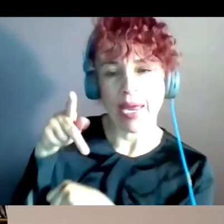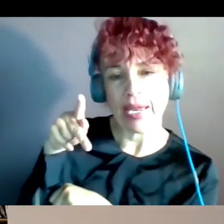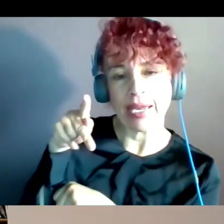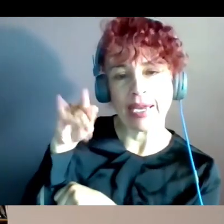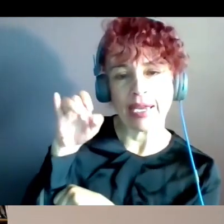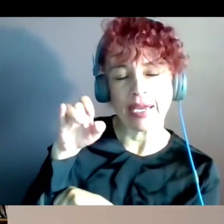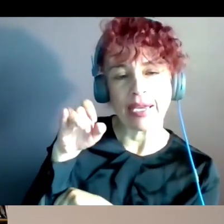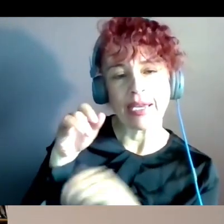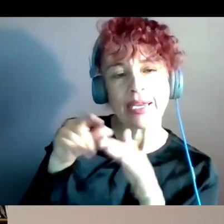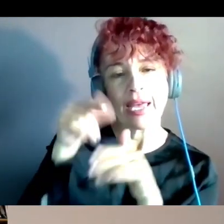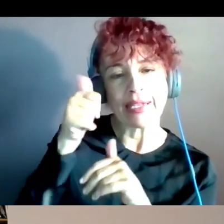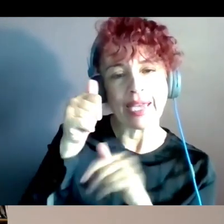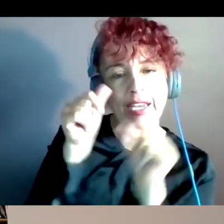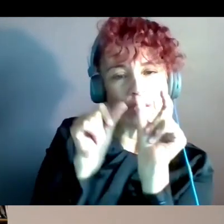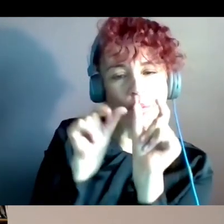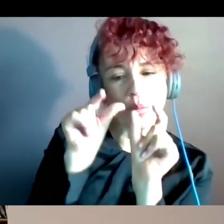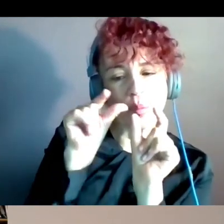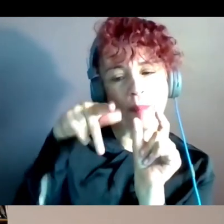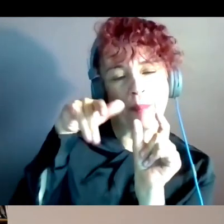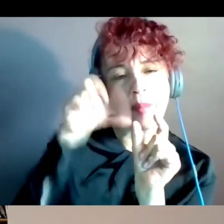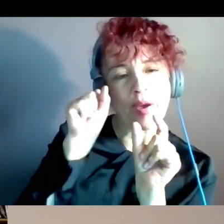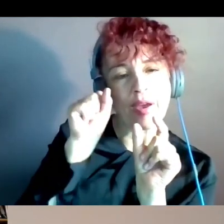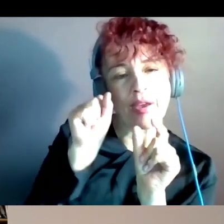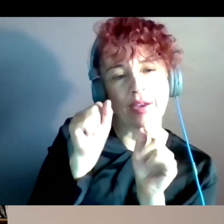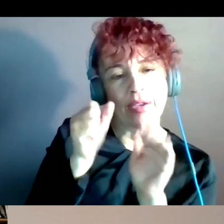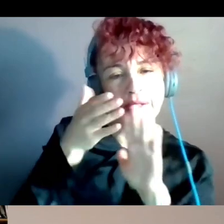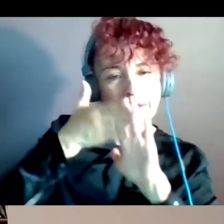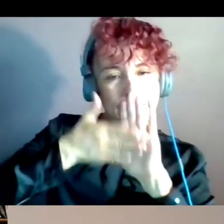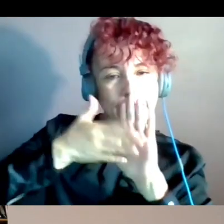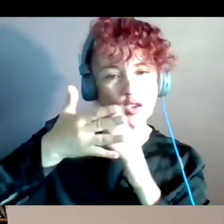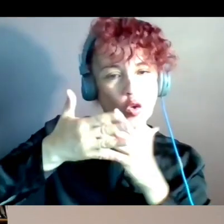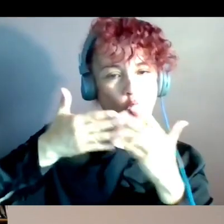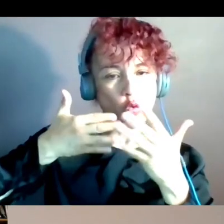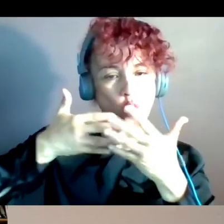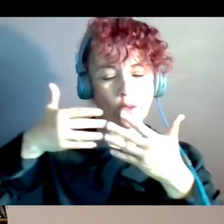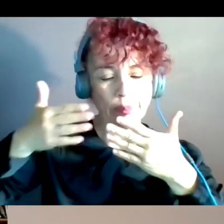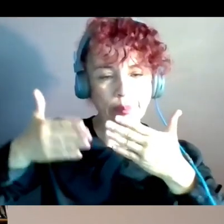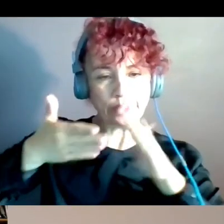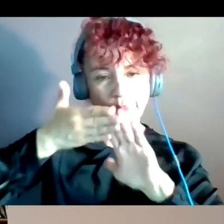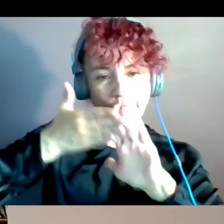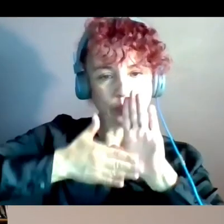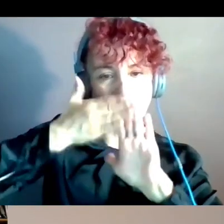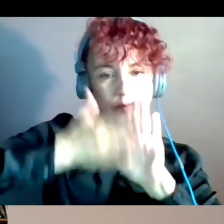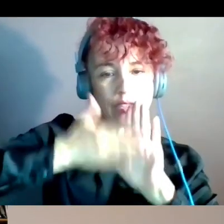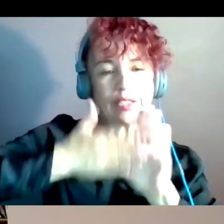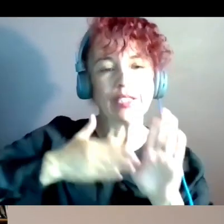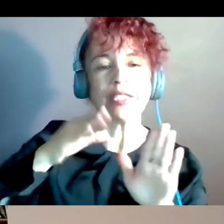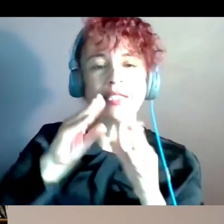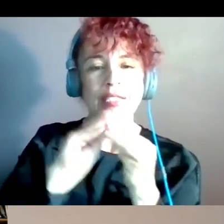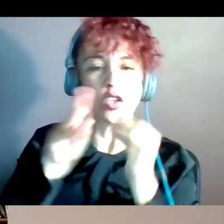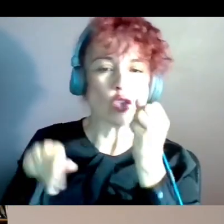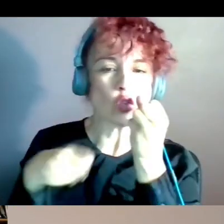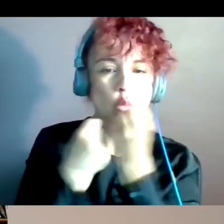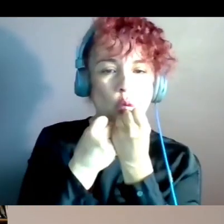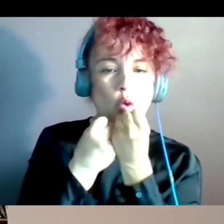laminated thin pieces, but turned the grain 90 degrees so that the thin members are supported a little